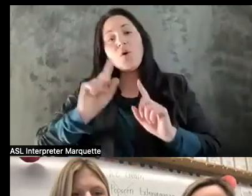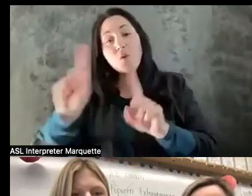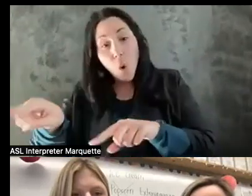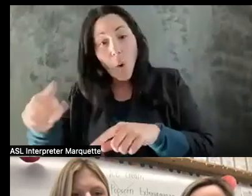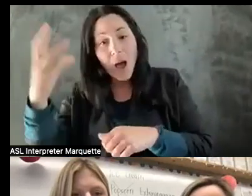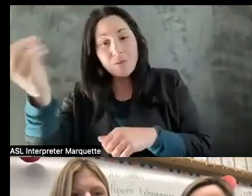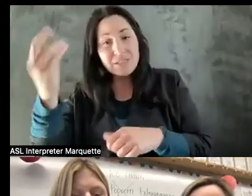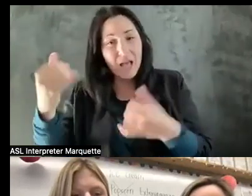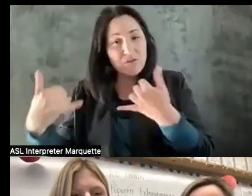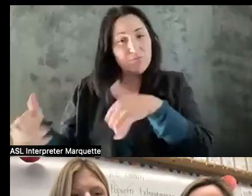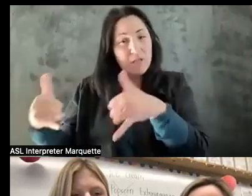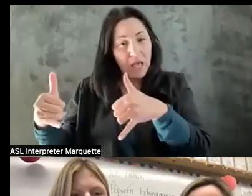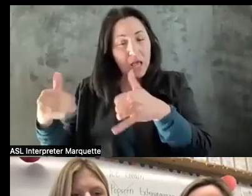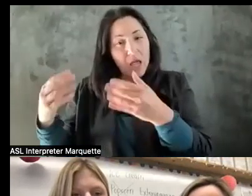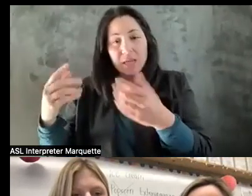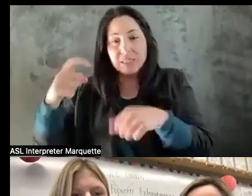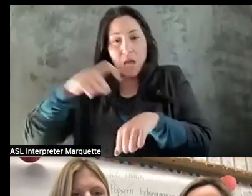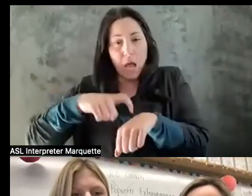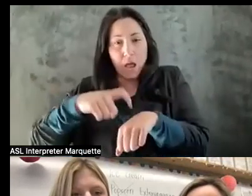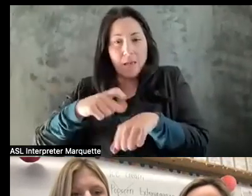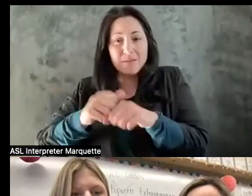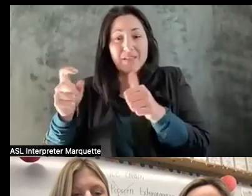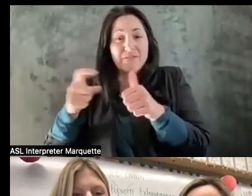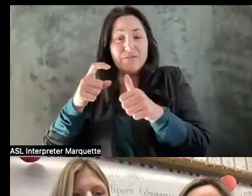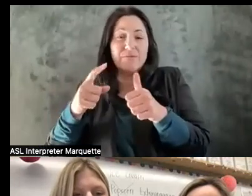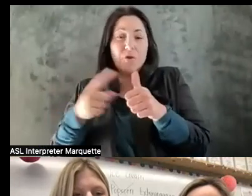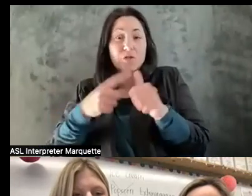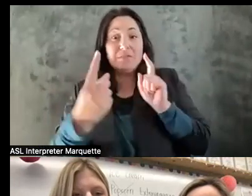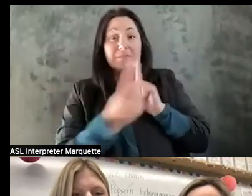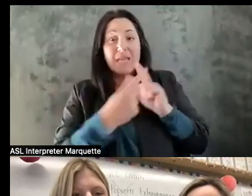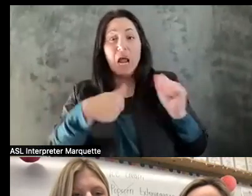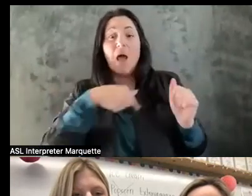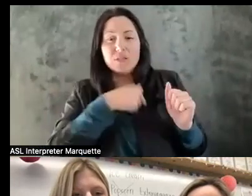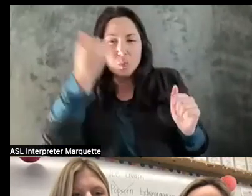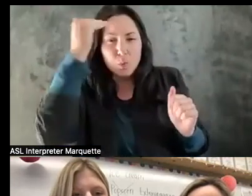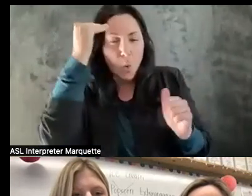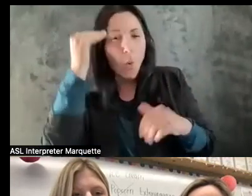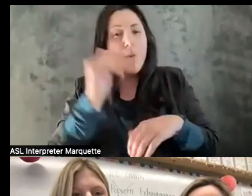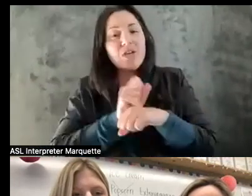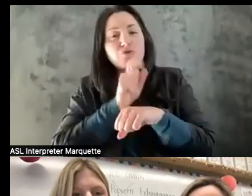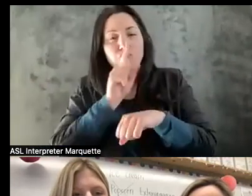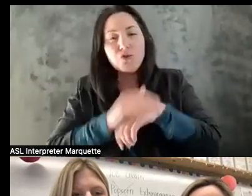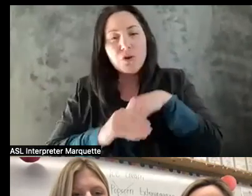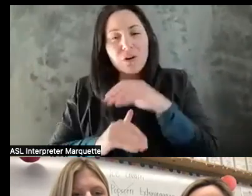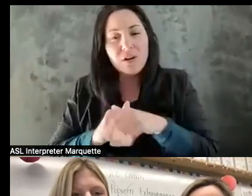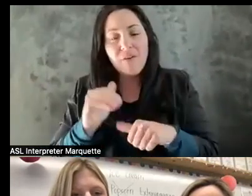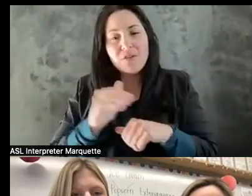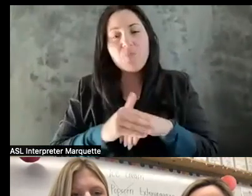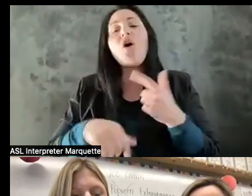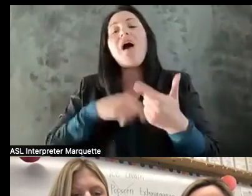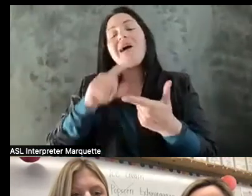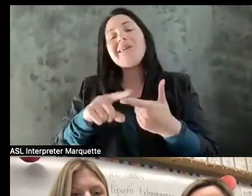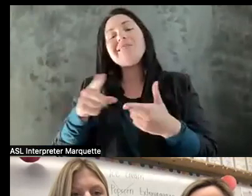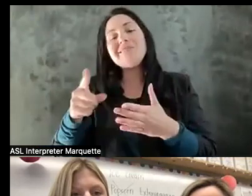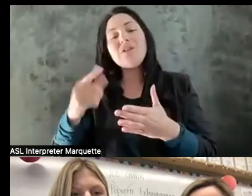and lunch with our students, since we're kind of their first point of contact, just to make sure that they're comfortable, and until they get a chance